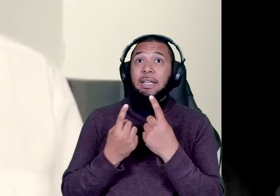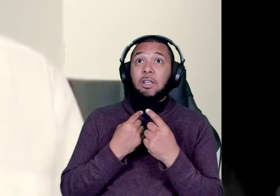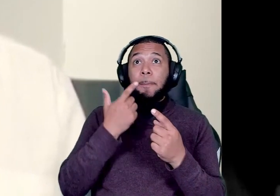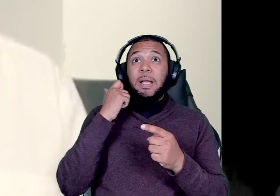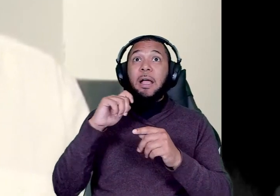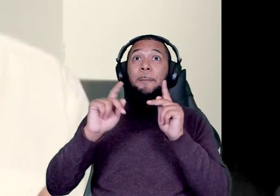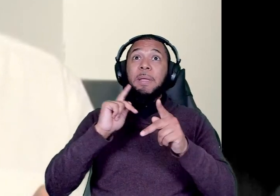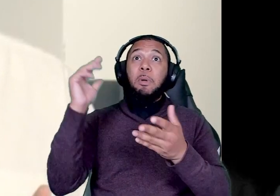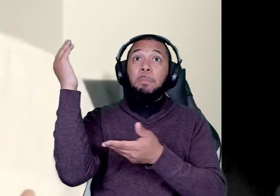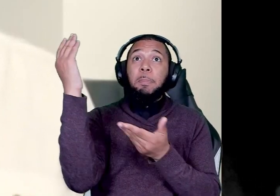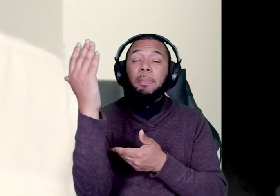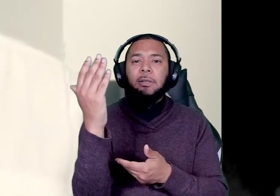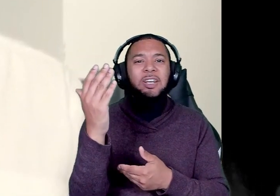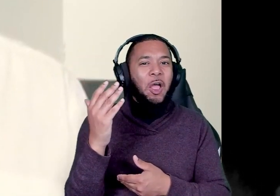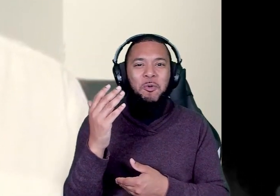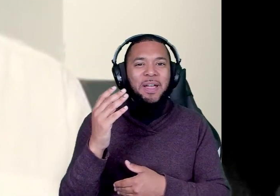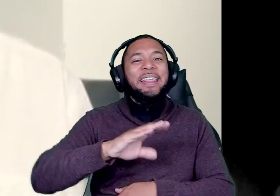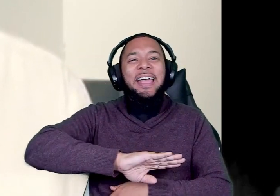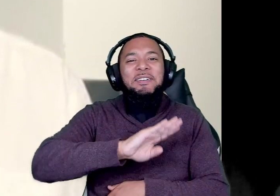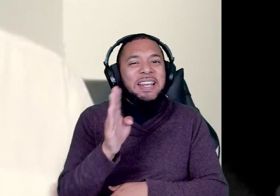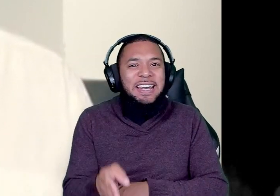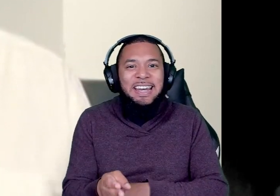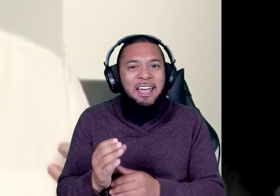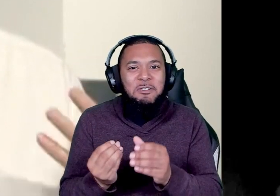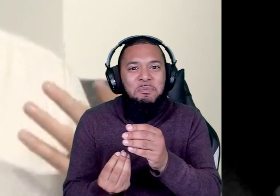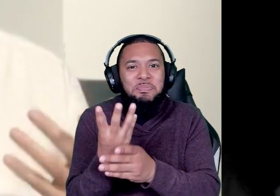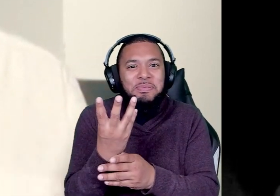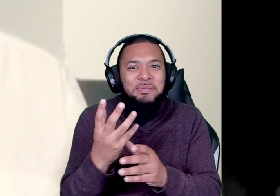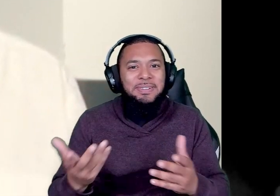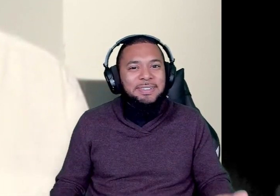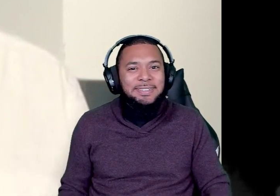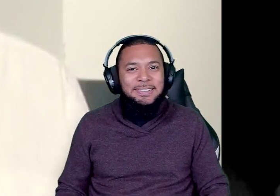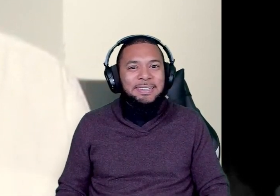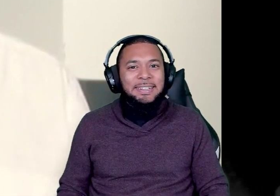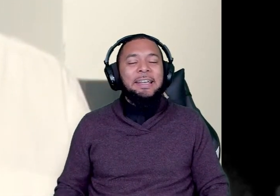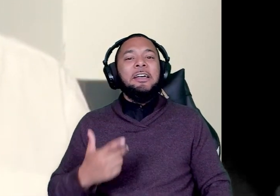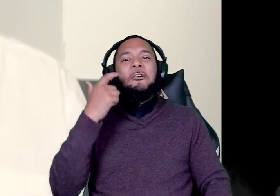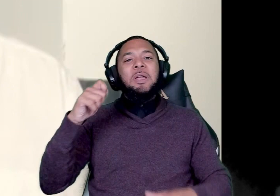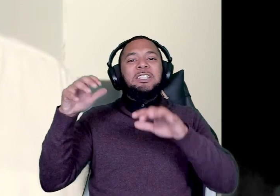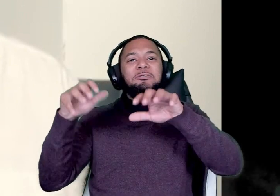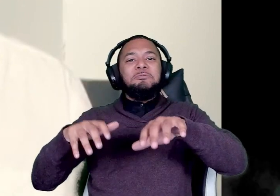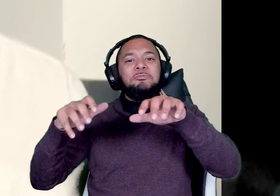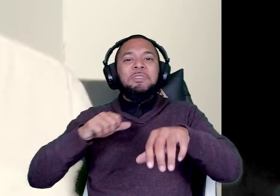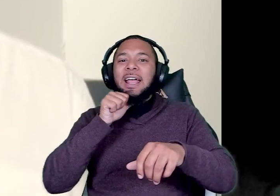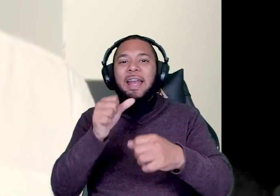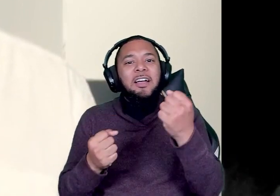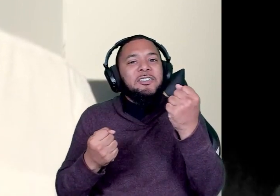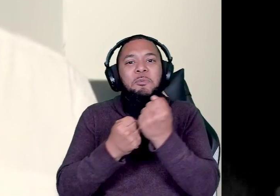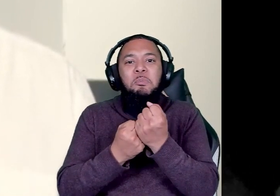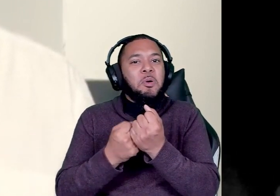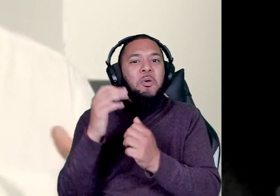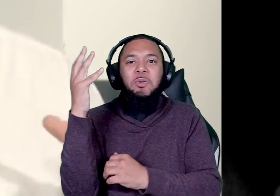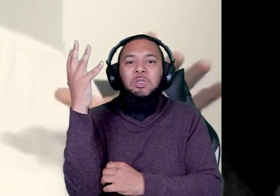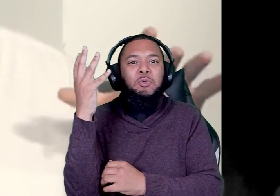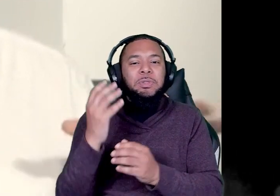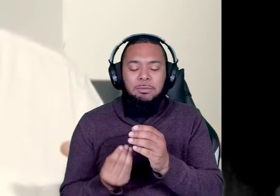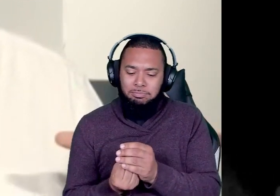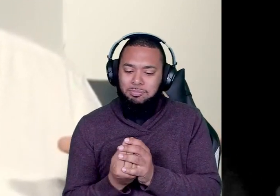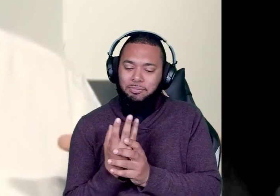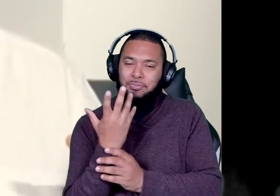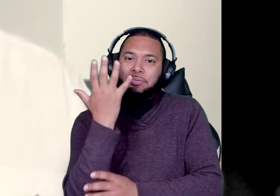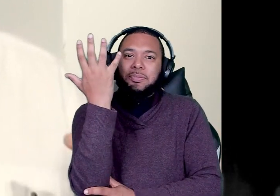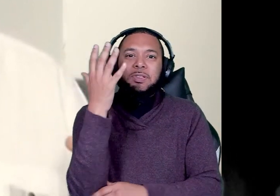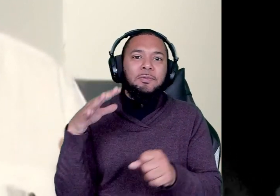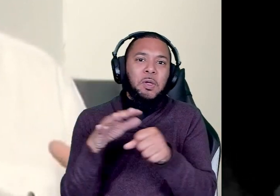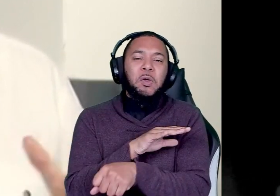them down. No, there were never trees there to begin with. The amount of precipitation did not support tree growth. So that's